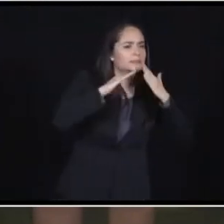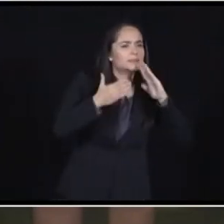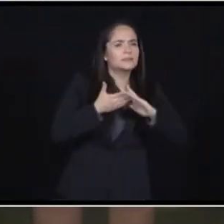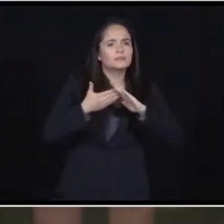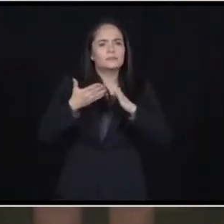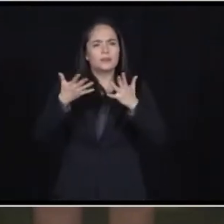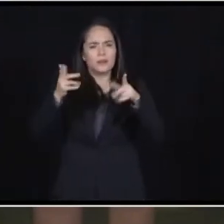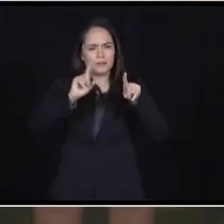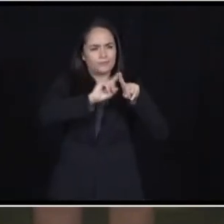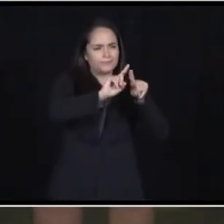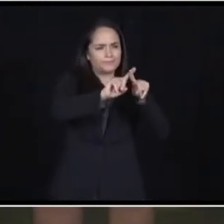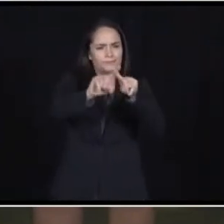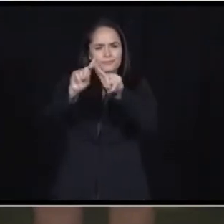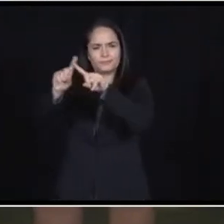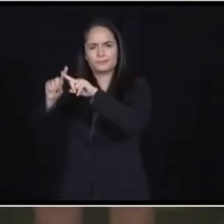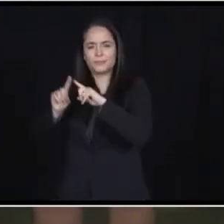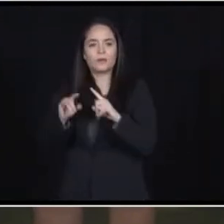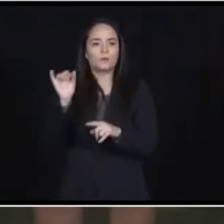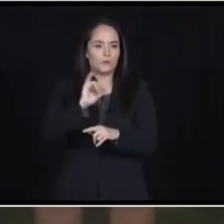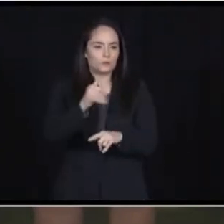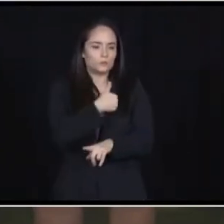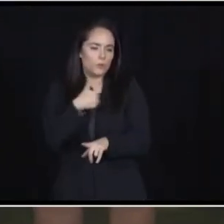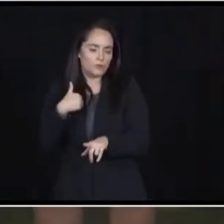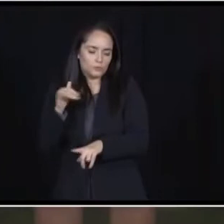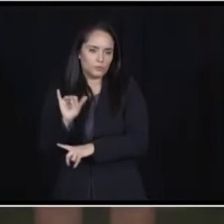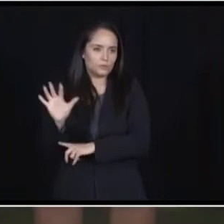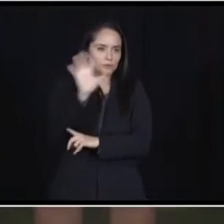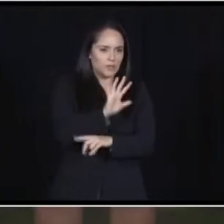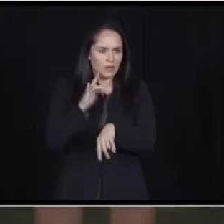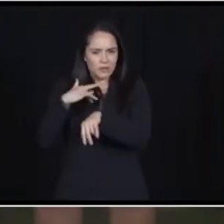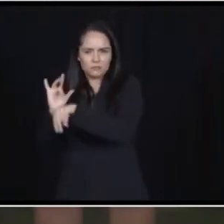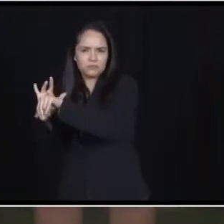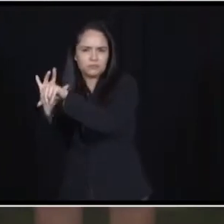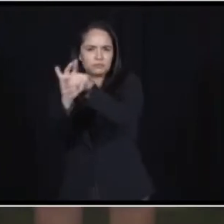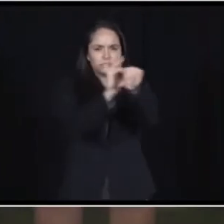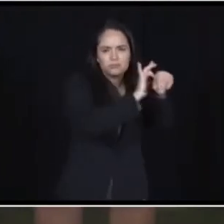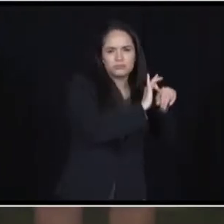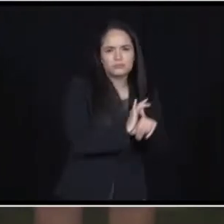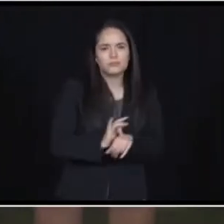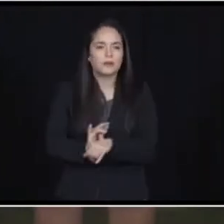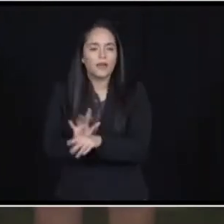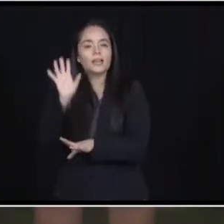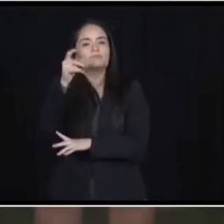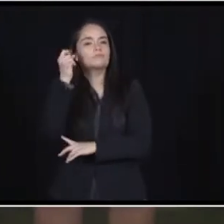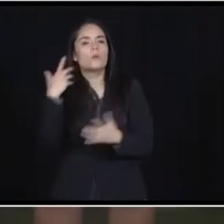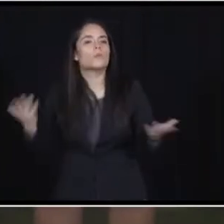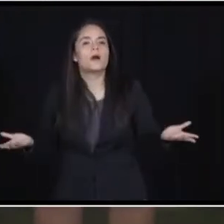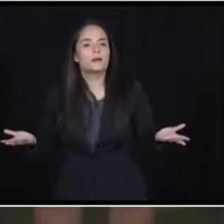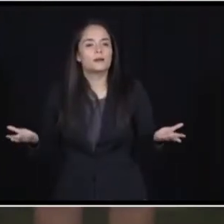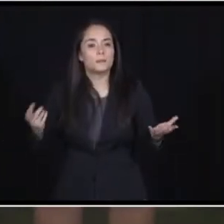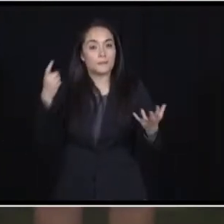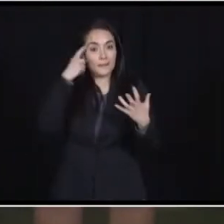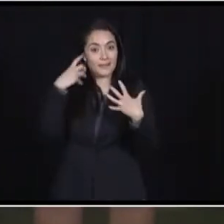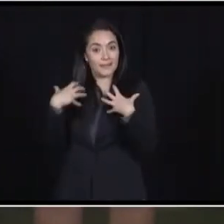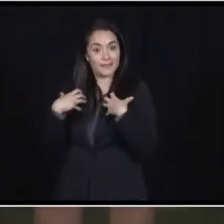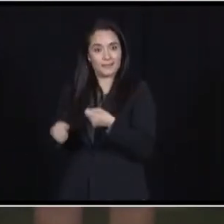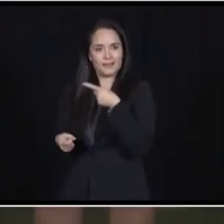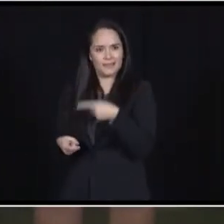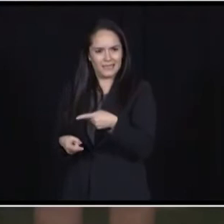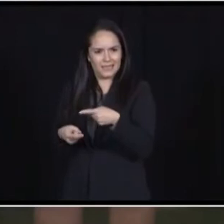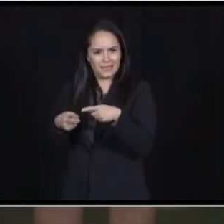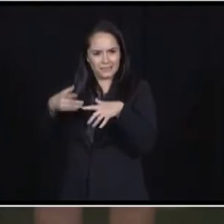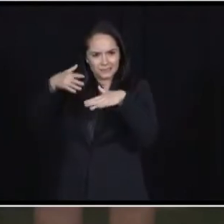in the GTA. And one of the things that we understand is that mental health really weaves itself into so many different